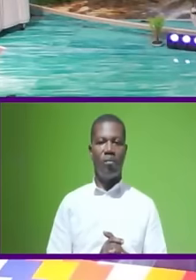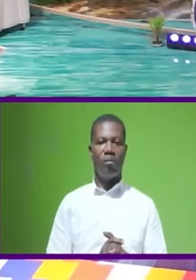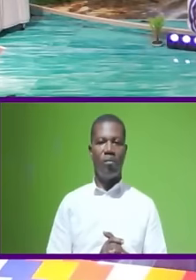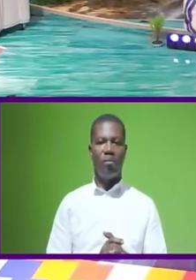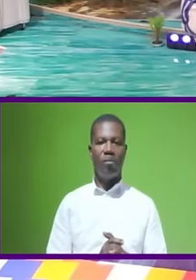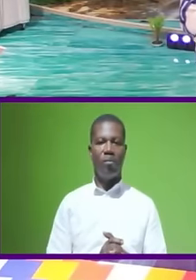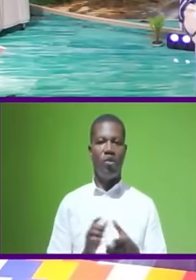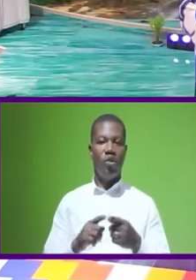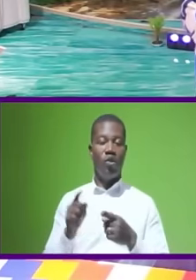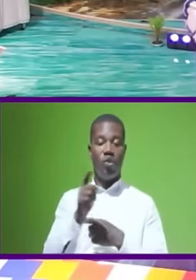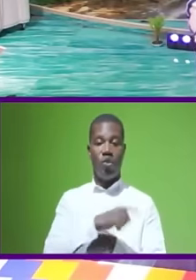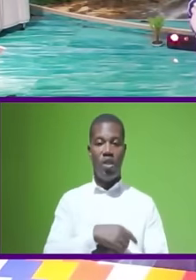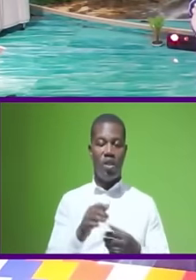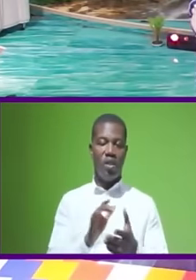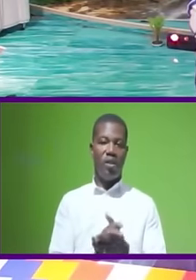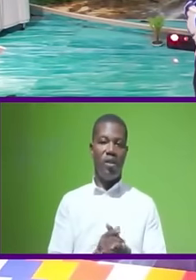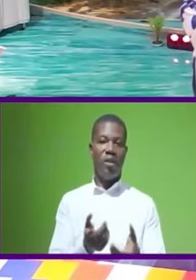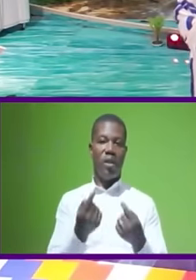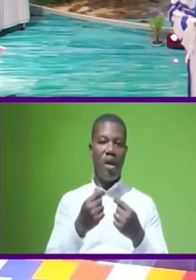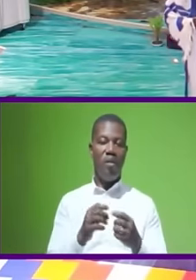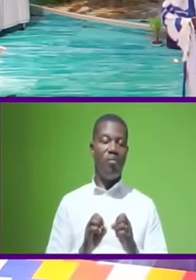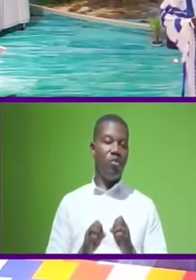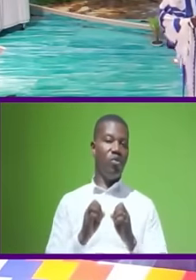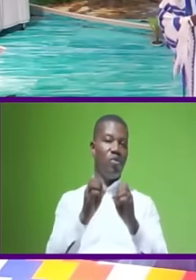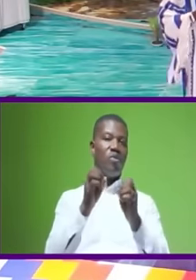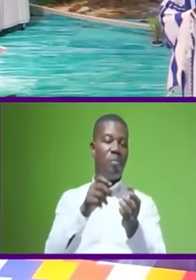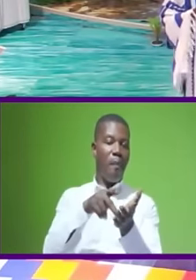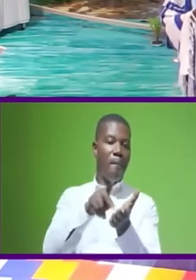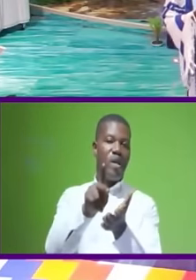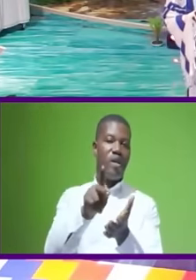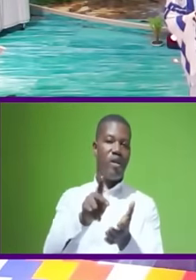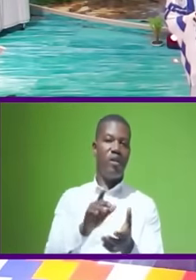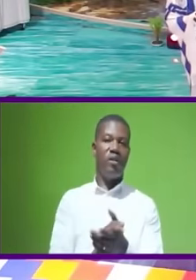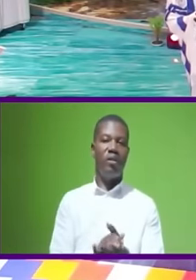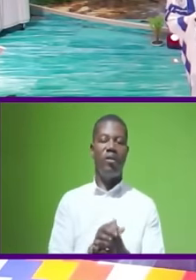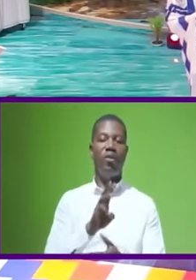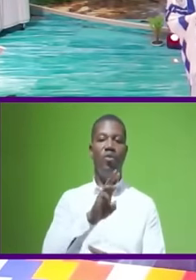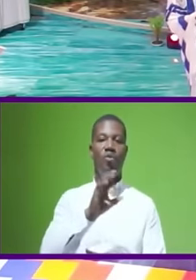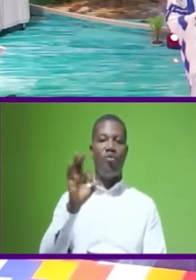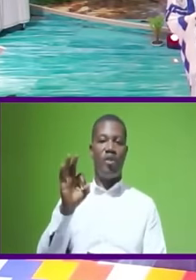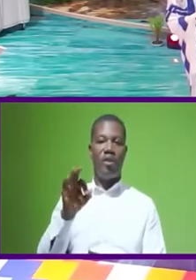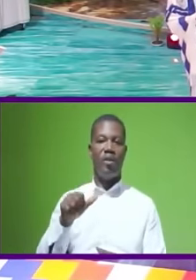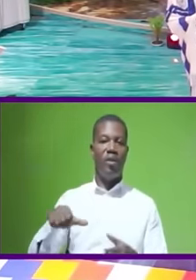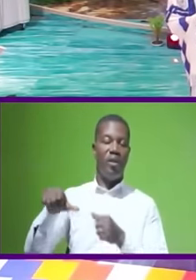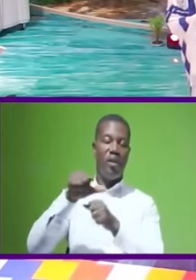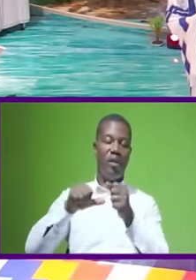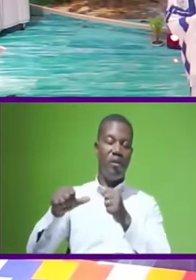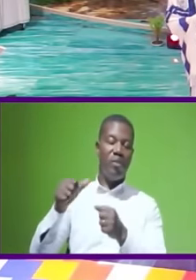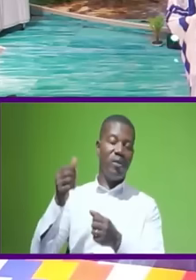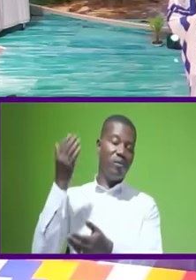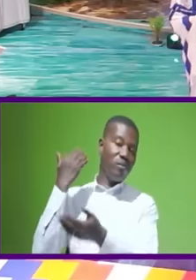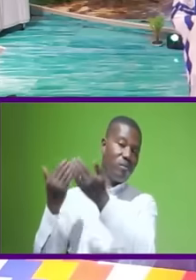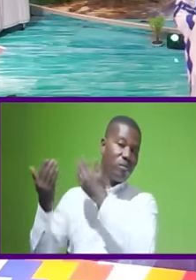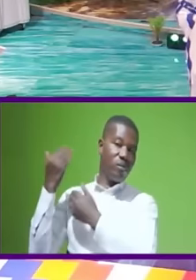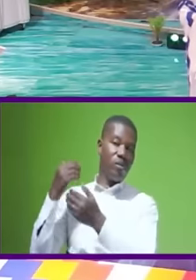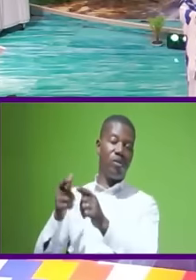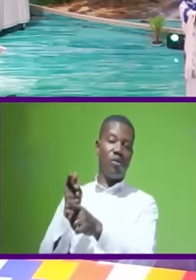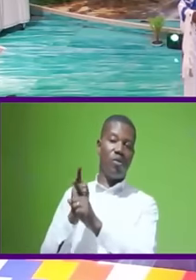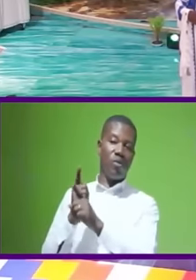And now to you, Wabig Nana Nemwetia. Ne welfare beye Bosumi de wo.